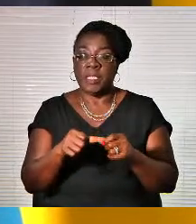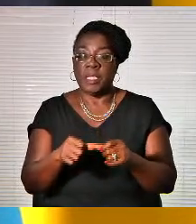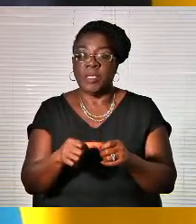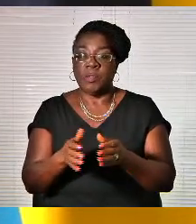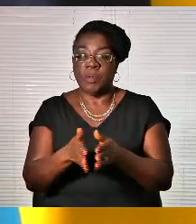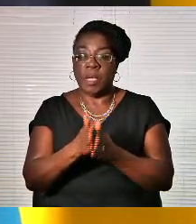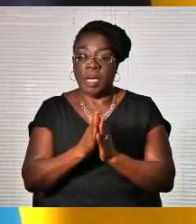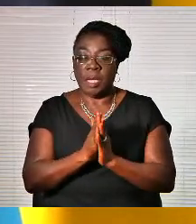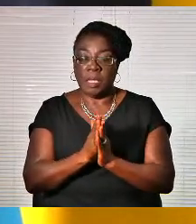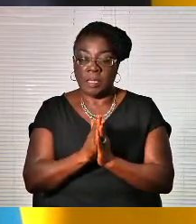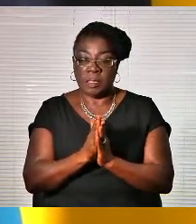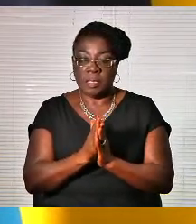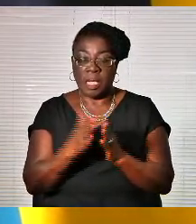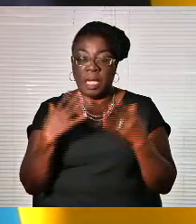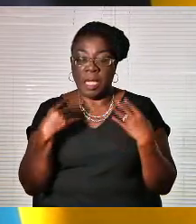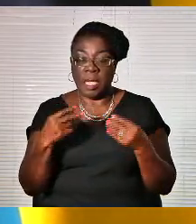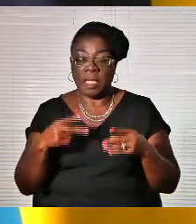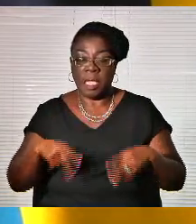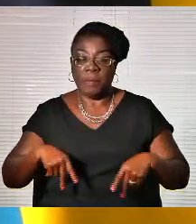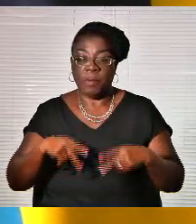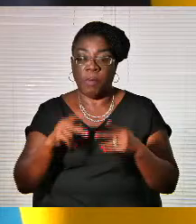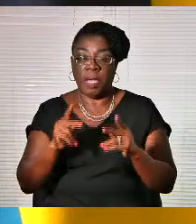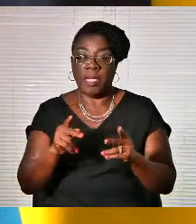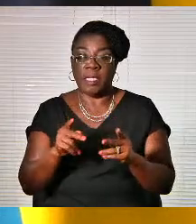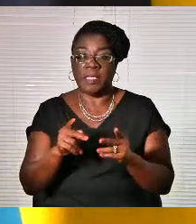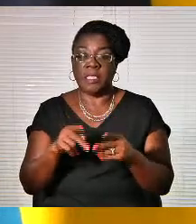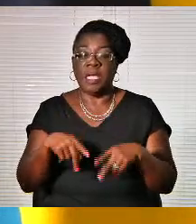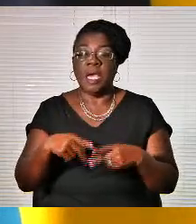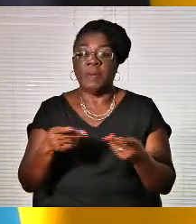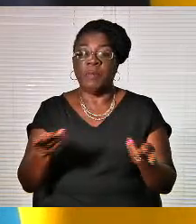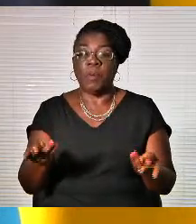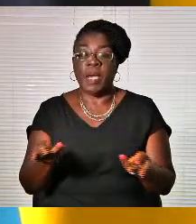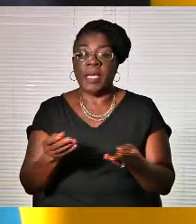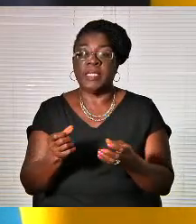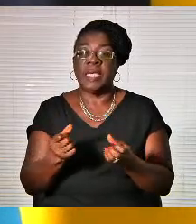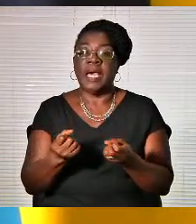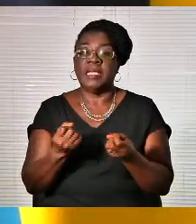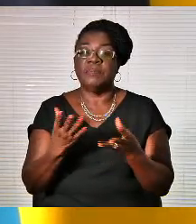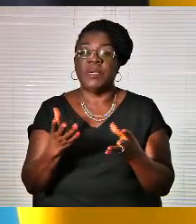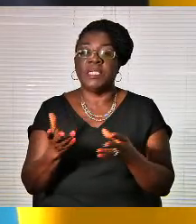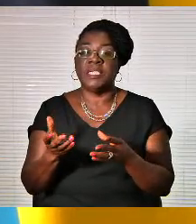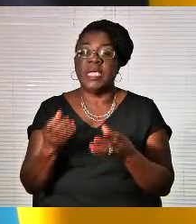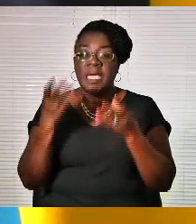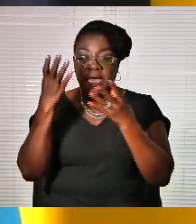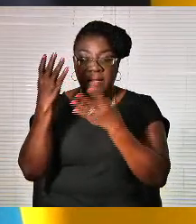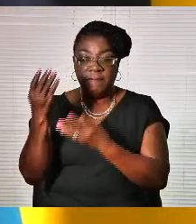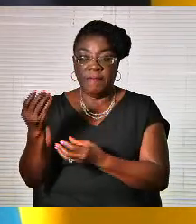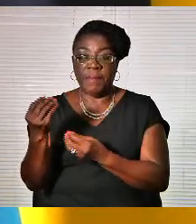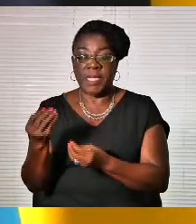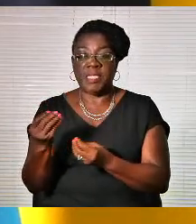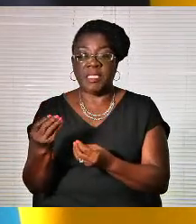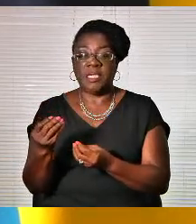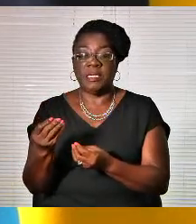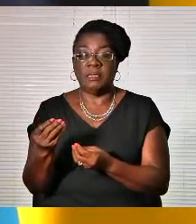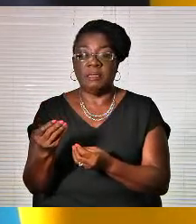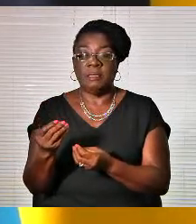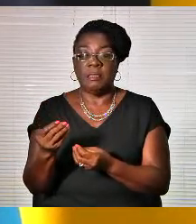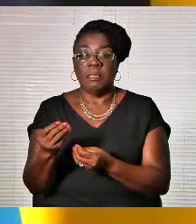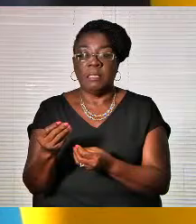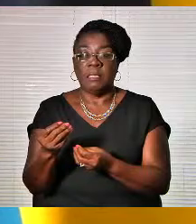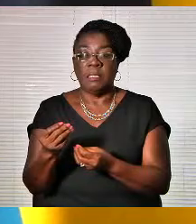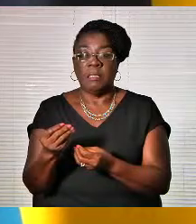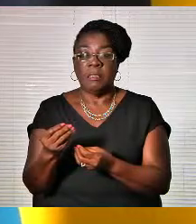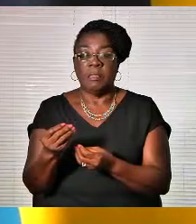request that our healthcare providers actually provide as much information, they capture as much information